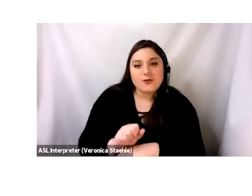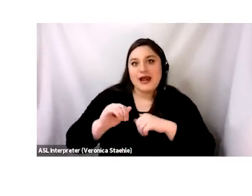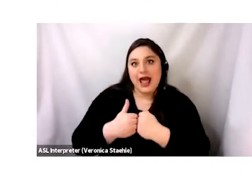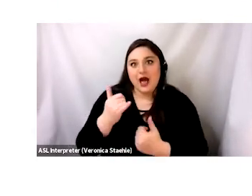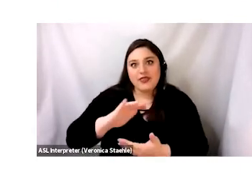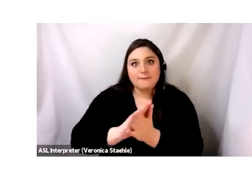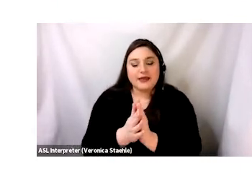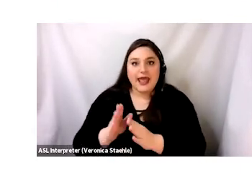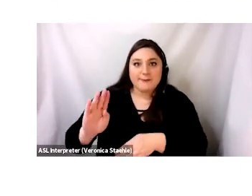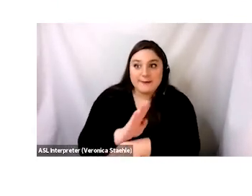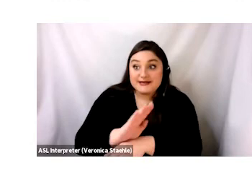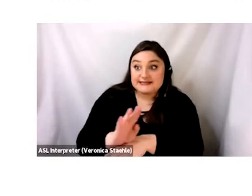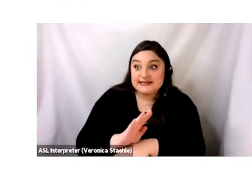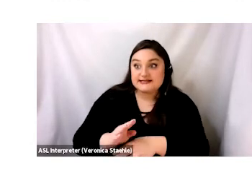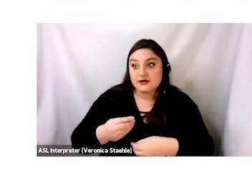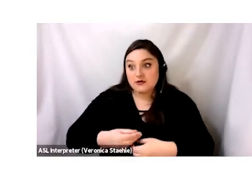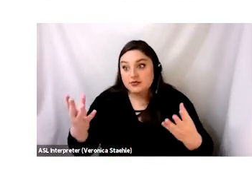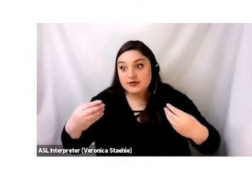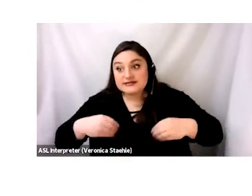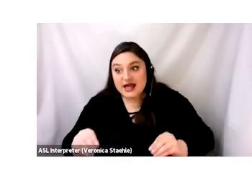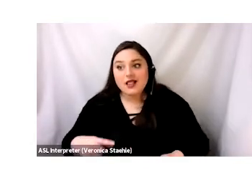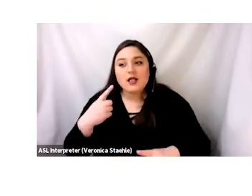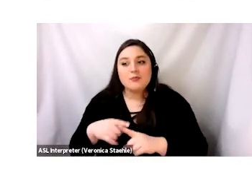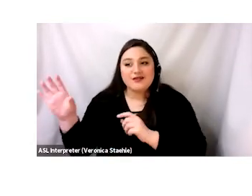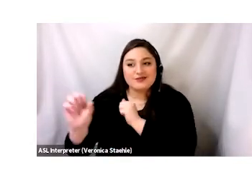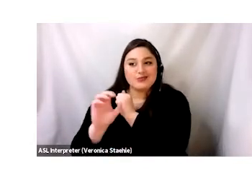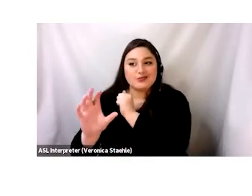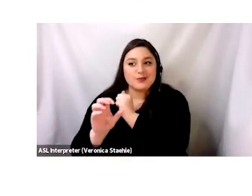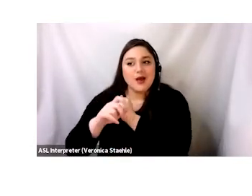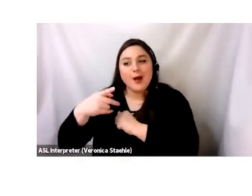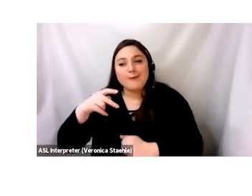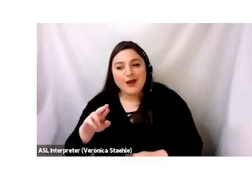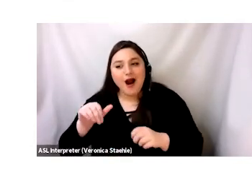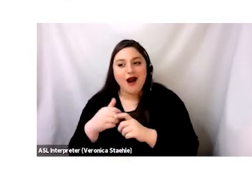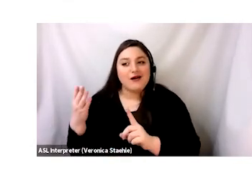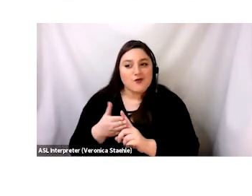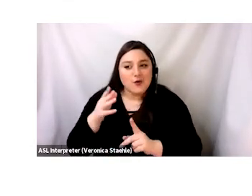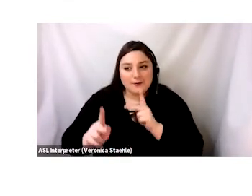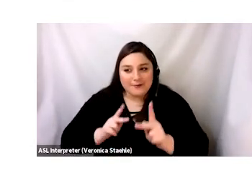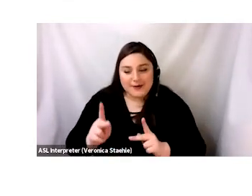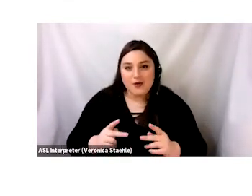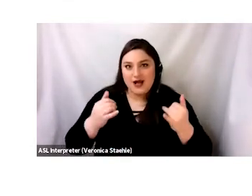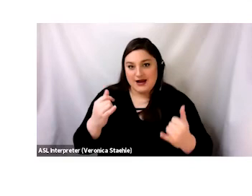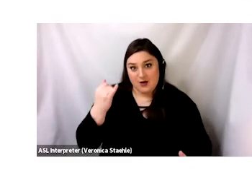commercialization and PR. And I'm sure we all can think about our relationships to cotton right now.